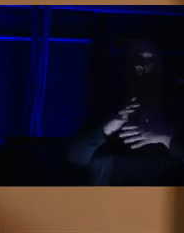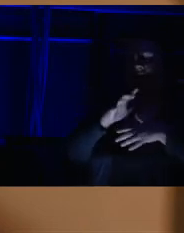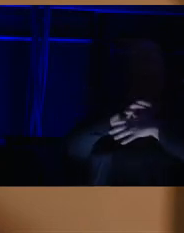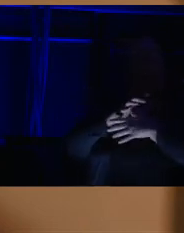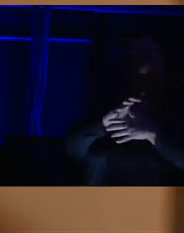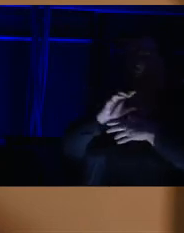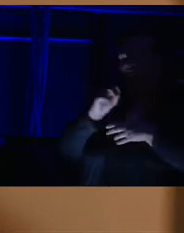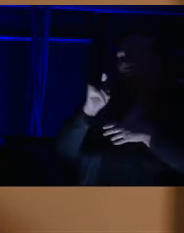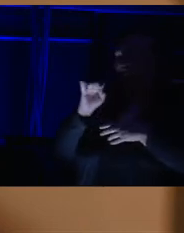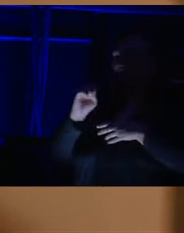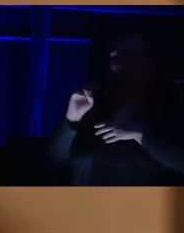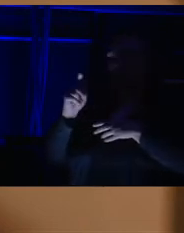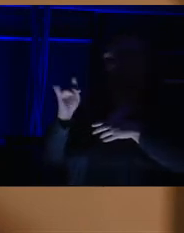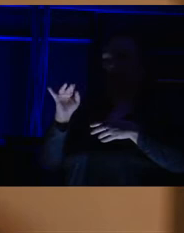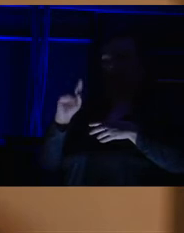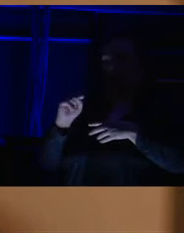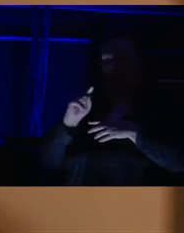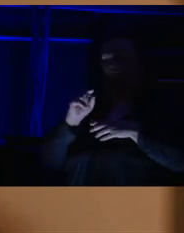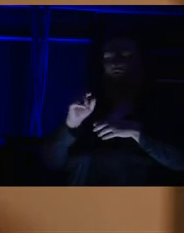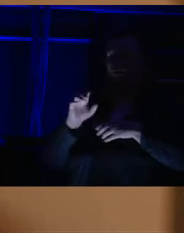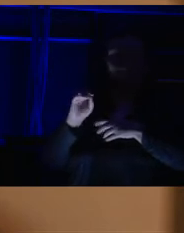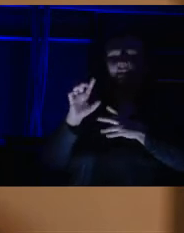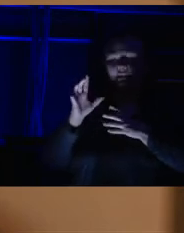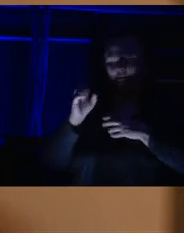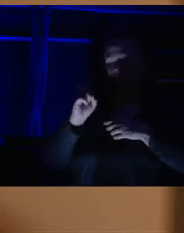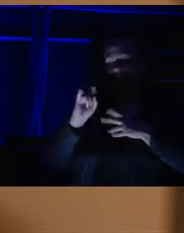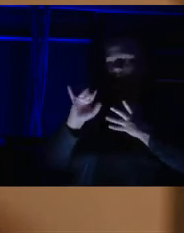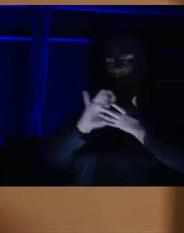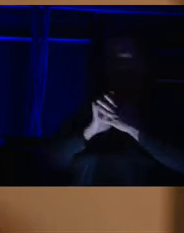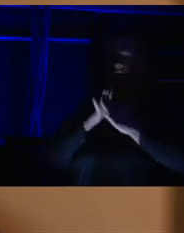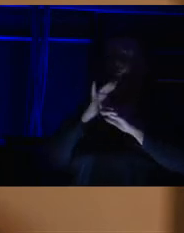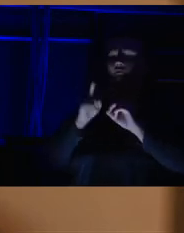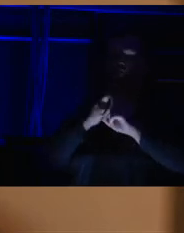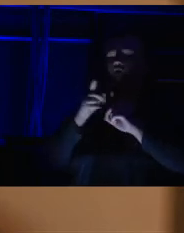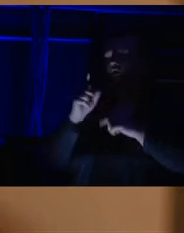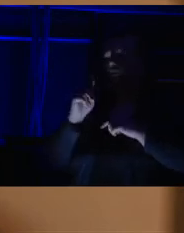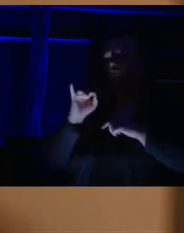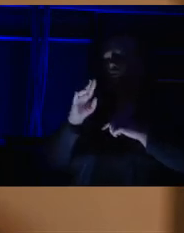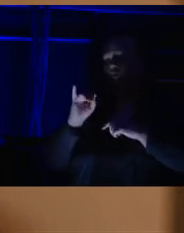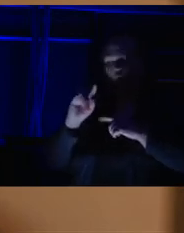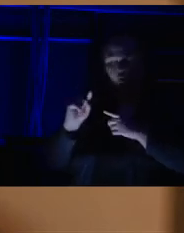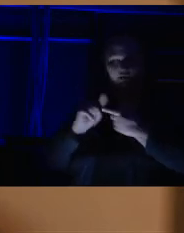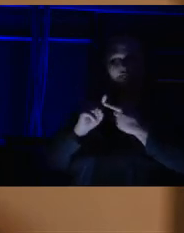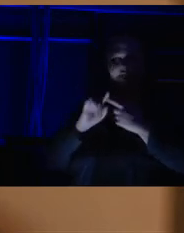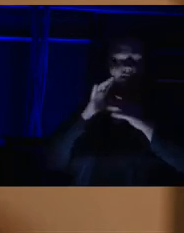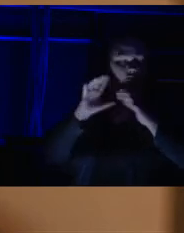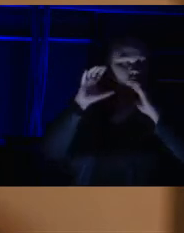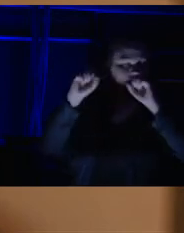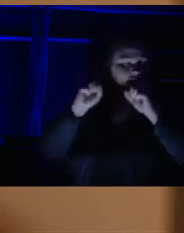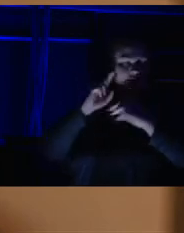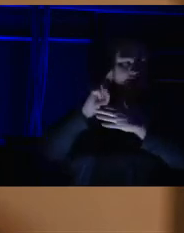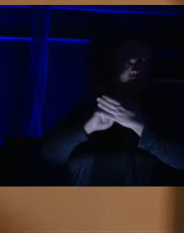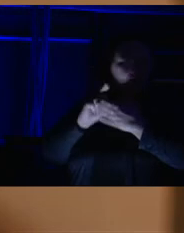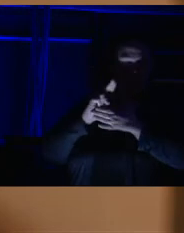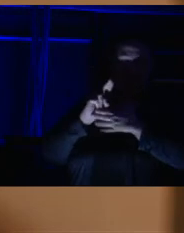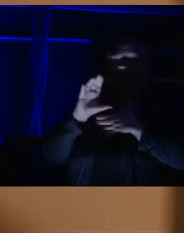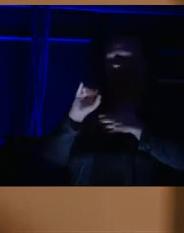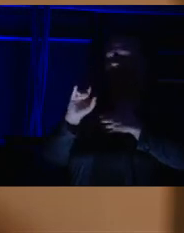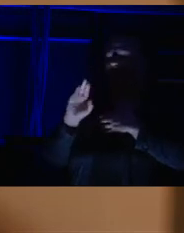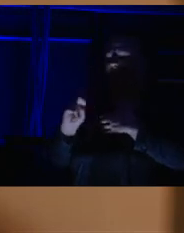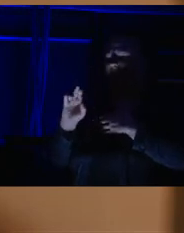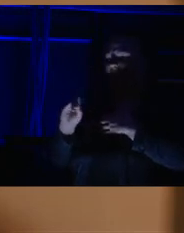for Undergraduate Affairs, Santa went on to become first provost and then president of the University of